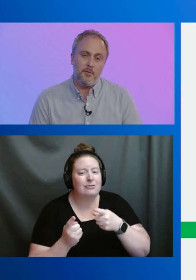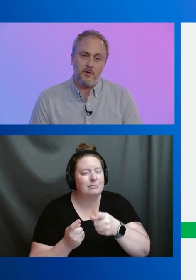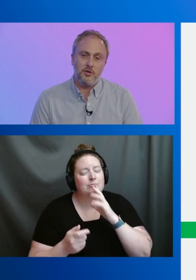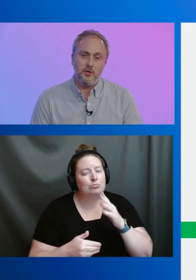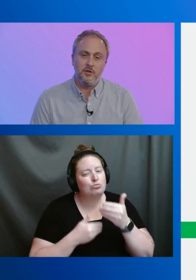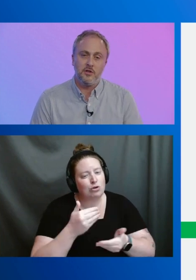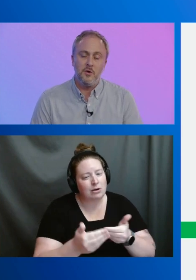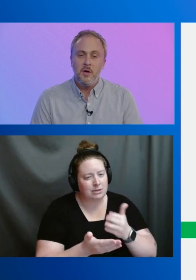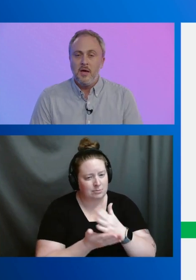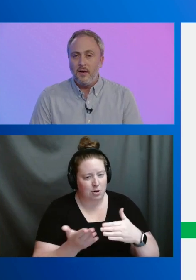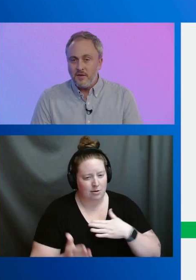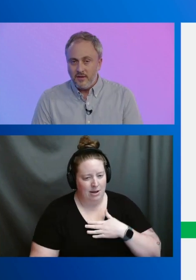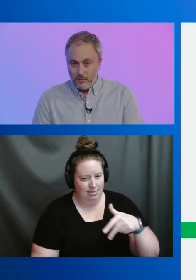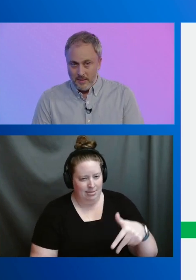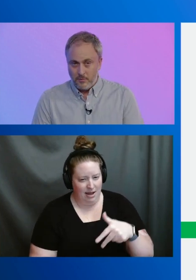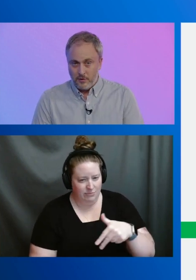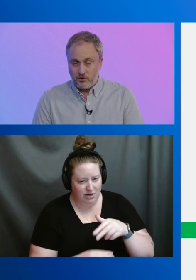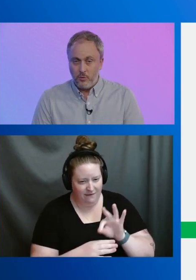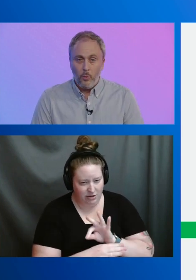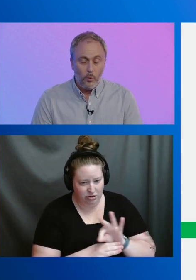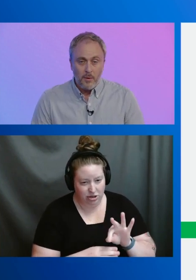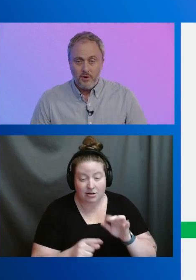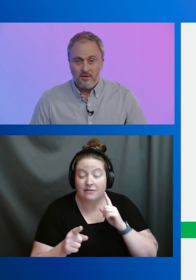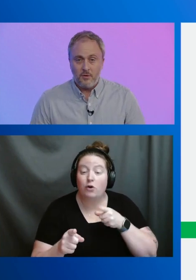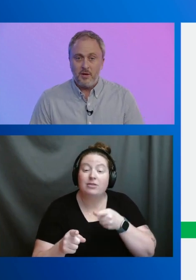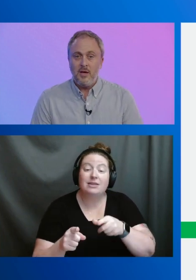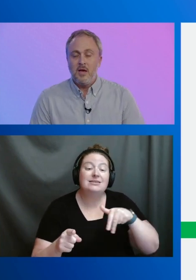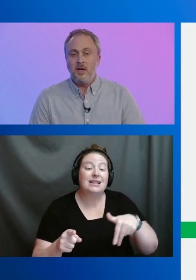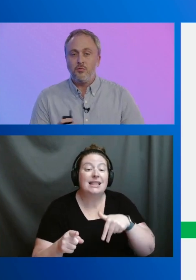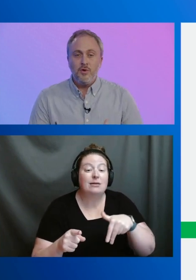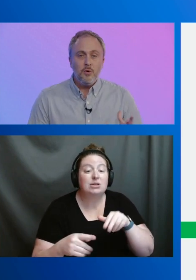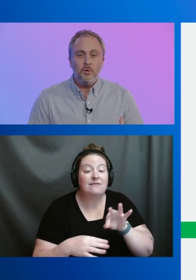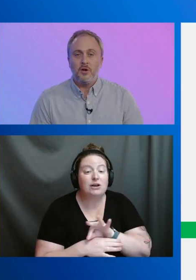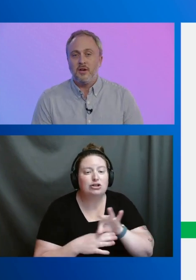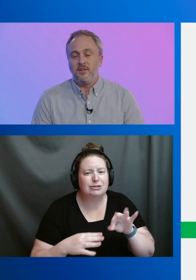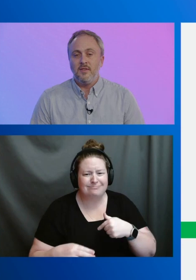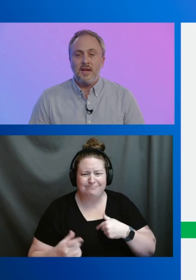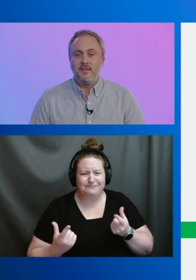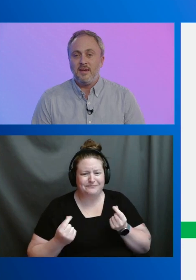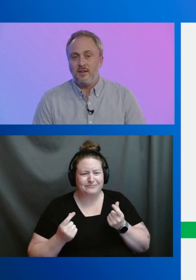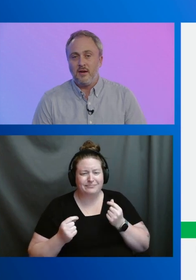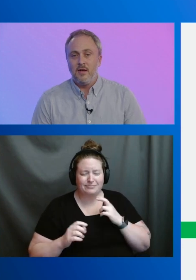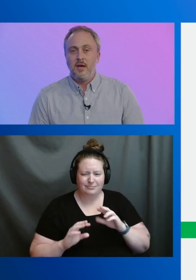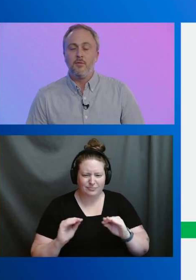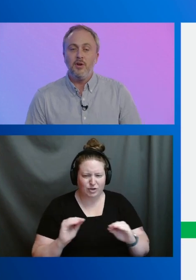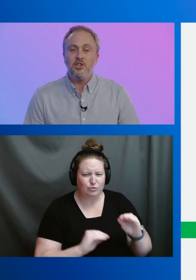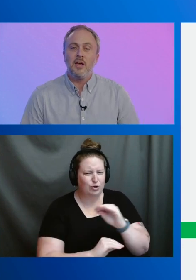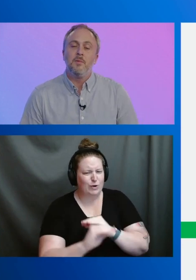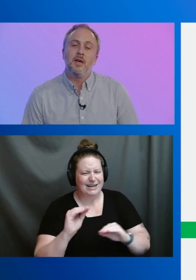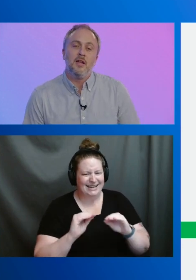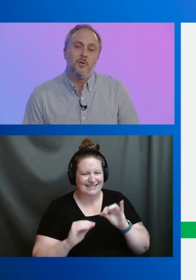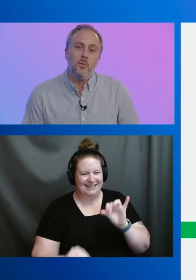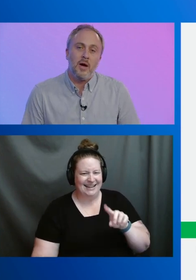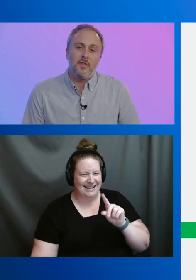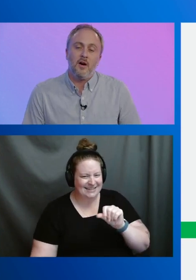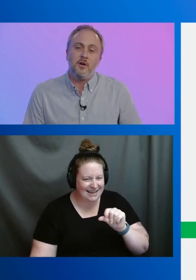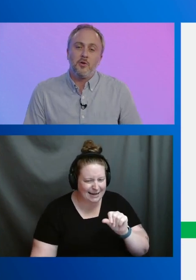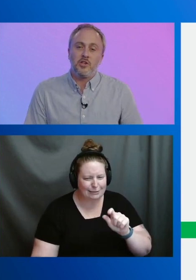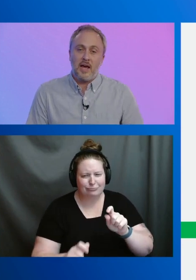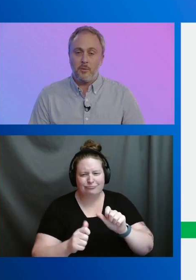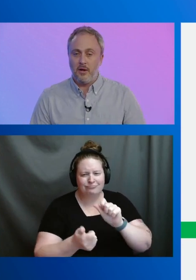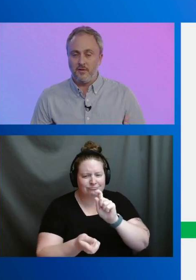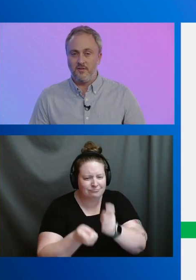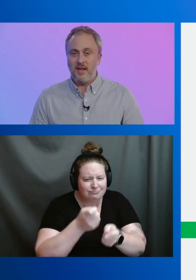my Lambda function. So in this little Lambda function, all I'm really doing is reorganizing that data and reshaping it into a way that